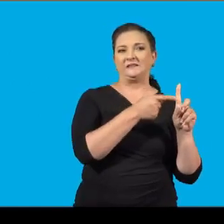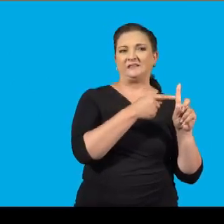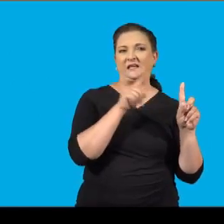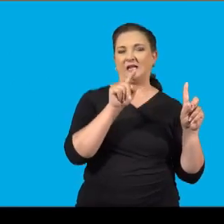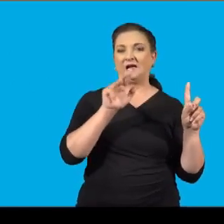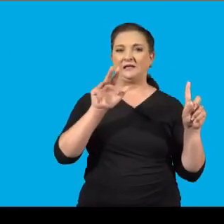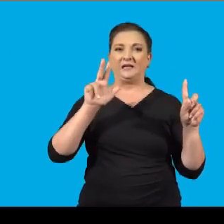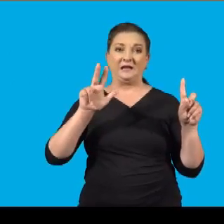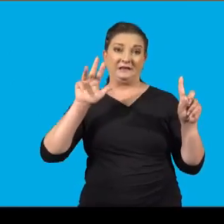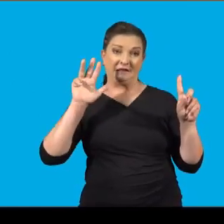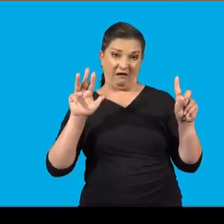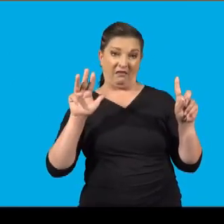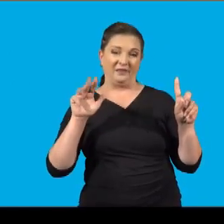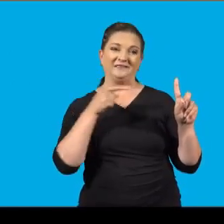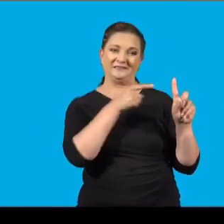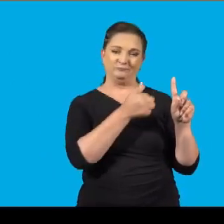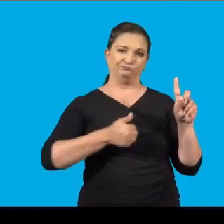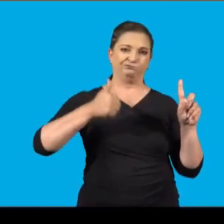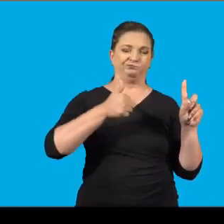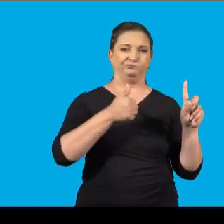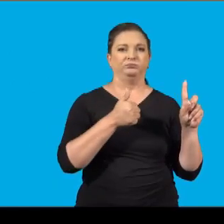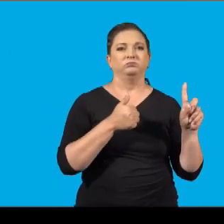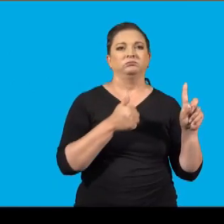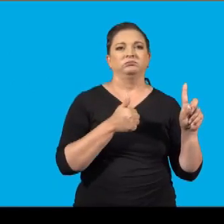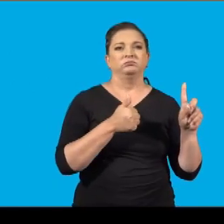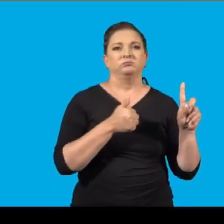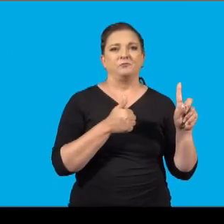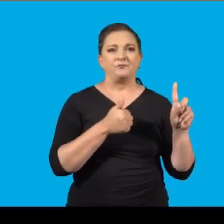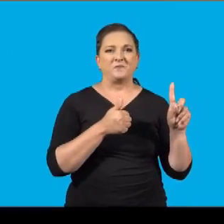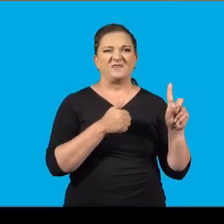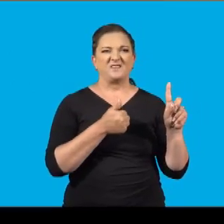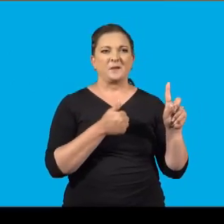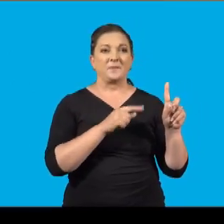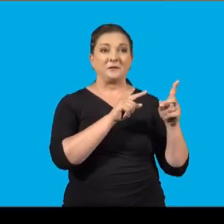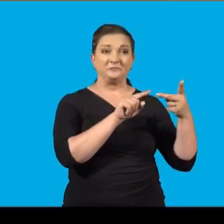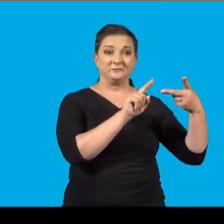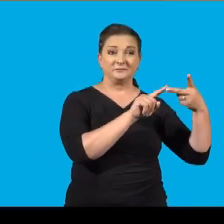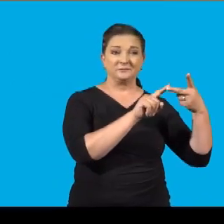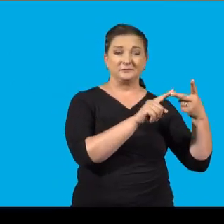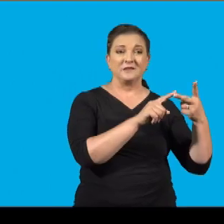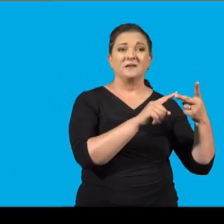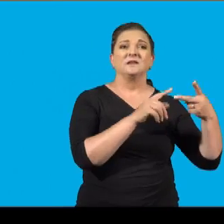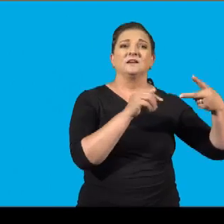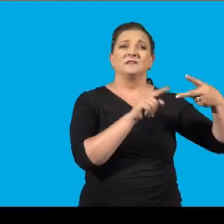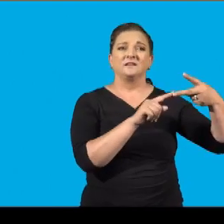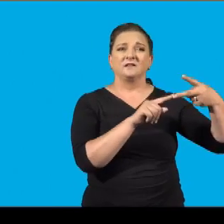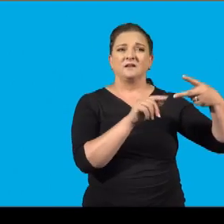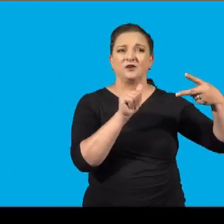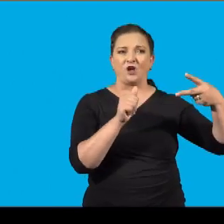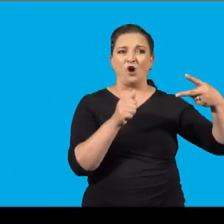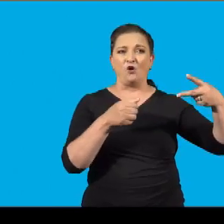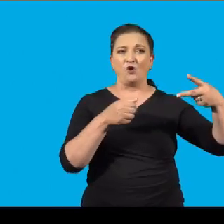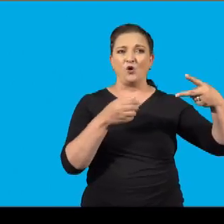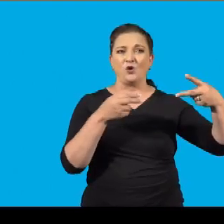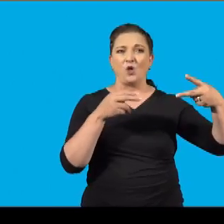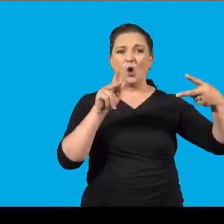in 1989. Just brief background on that. The unbanning of political and civic organizations such as the